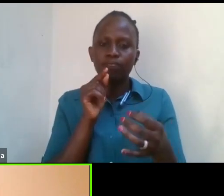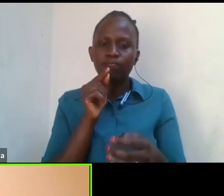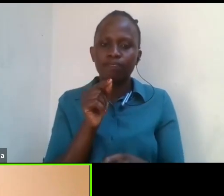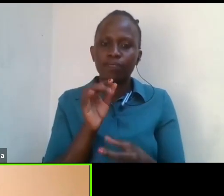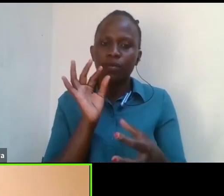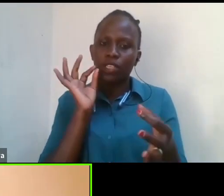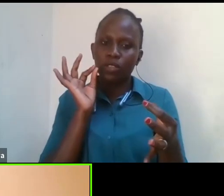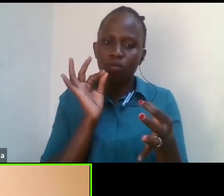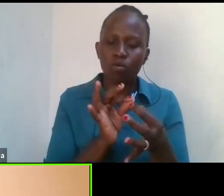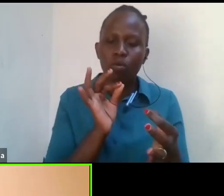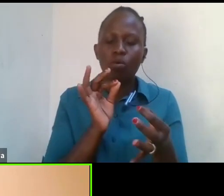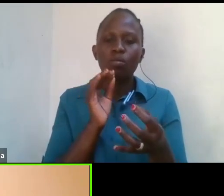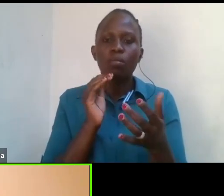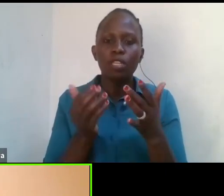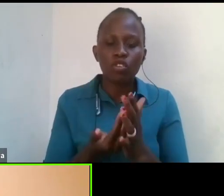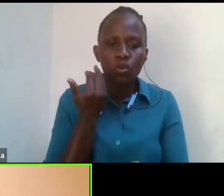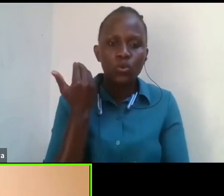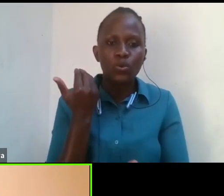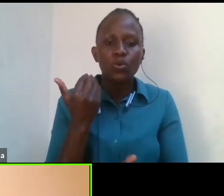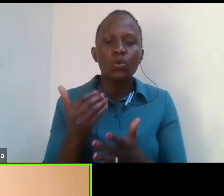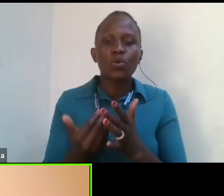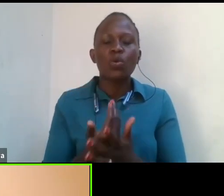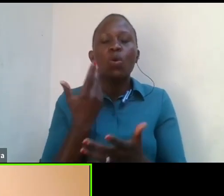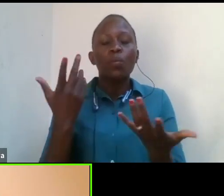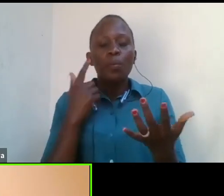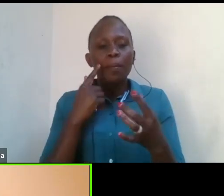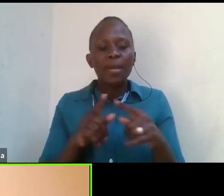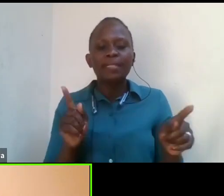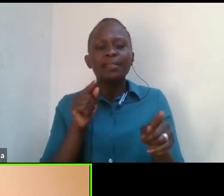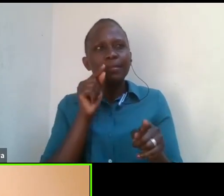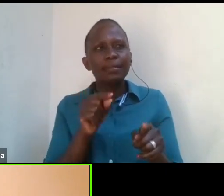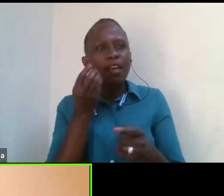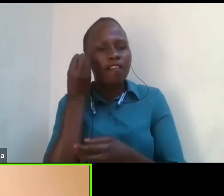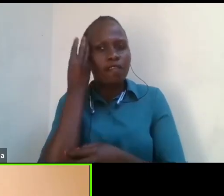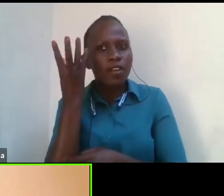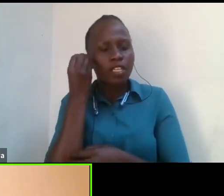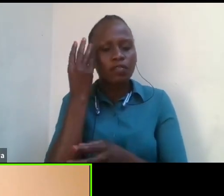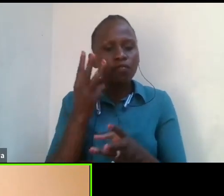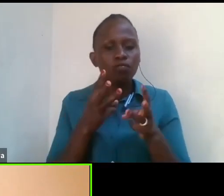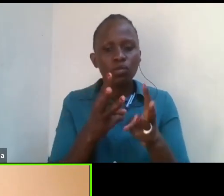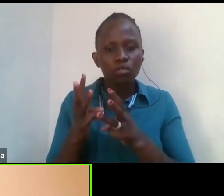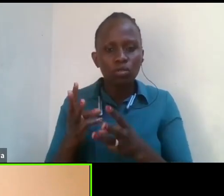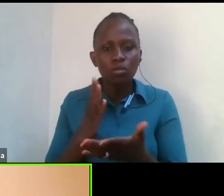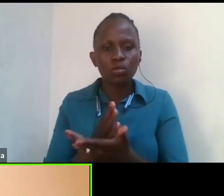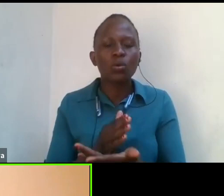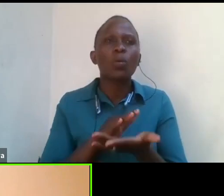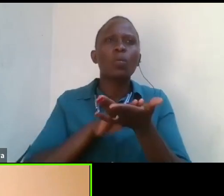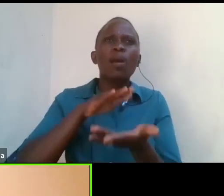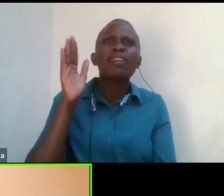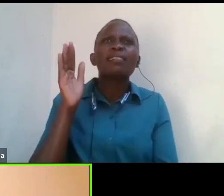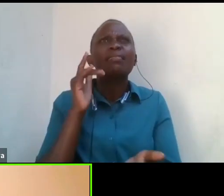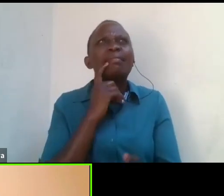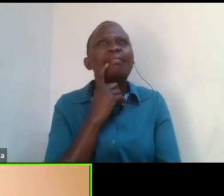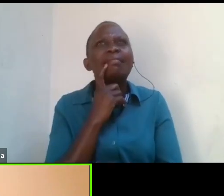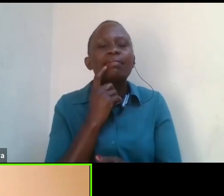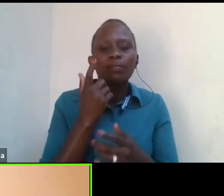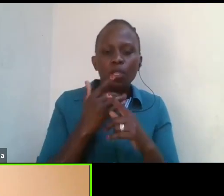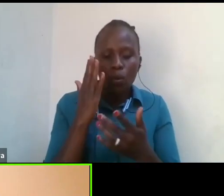be new, but the aspect of inventiveness, it's usually not so much considered,